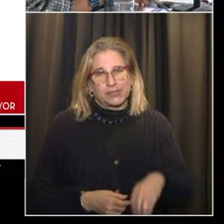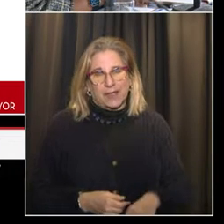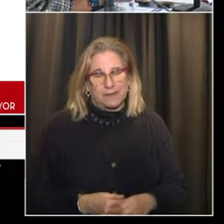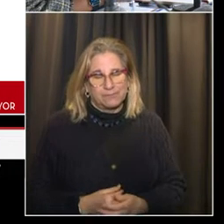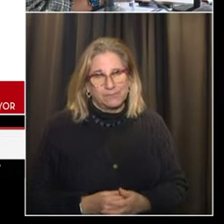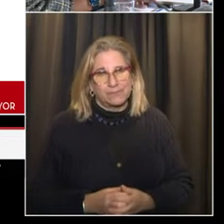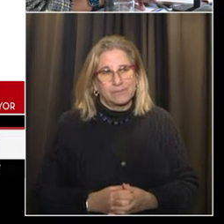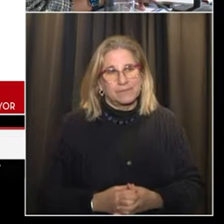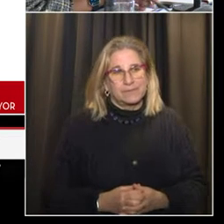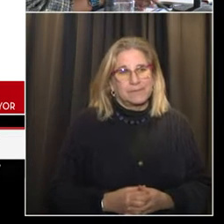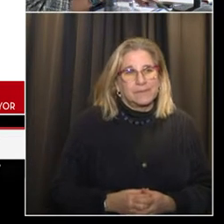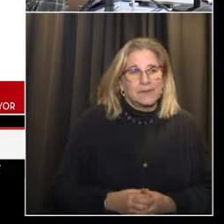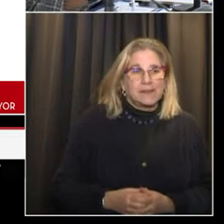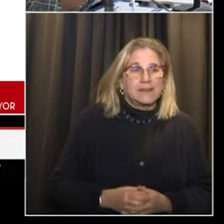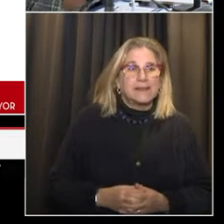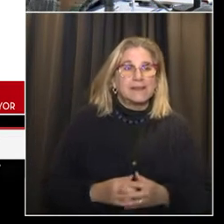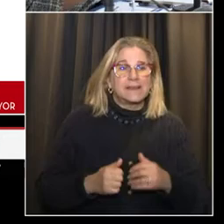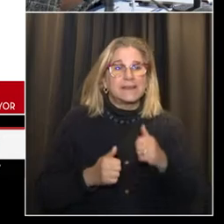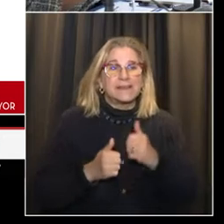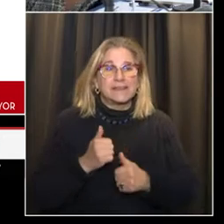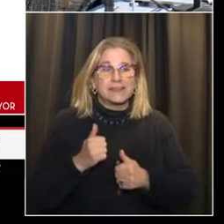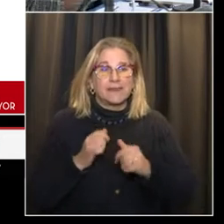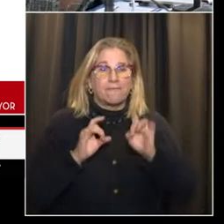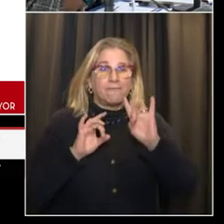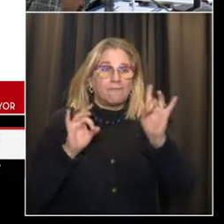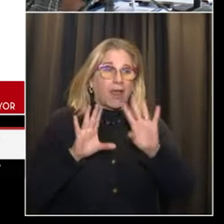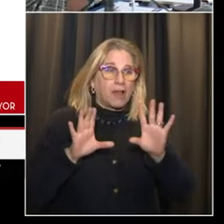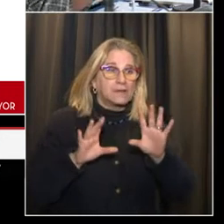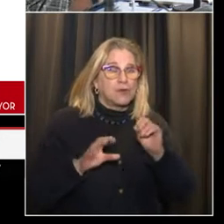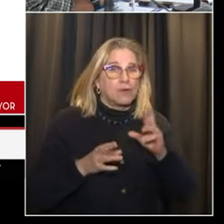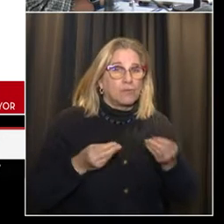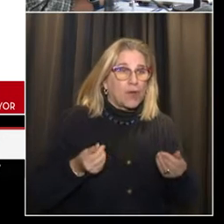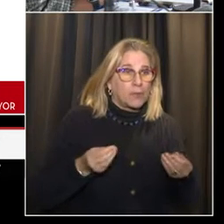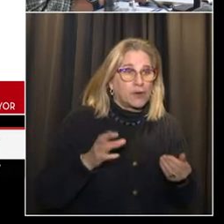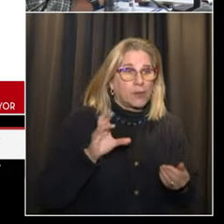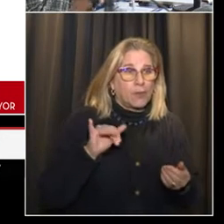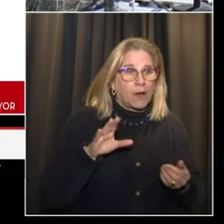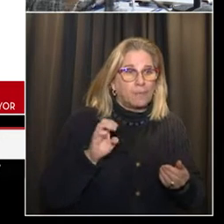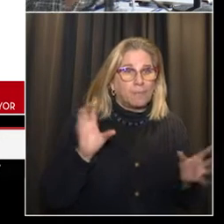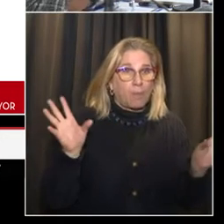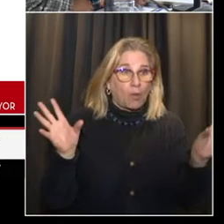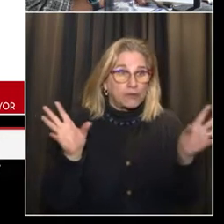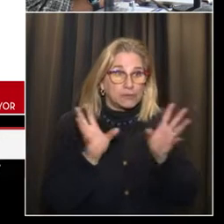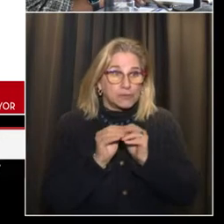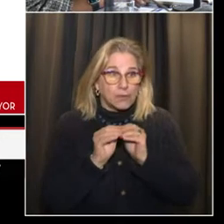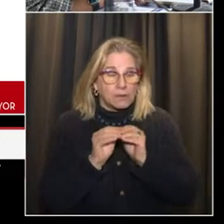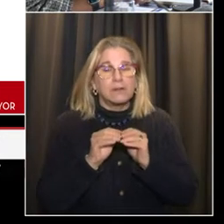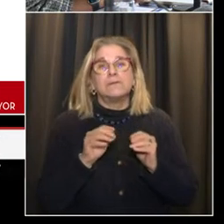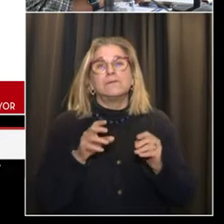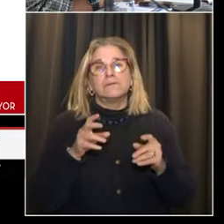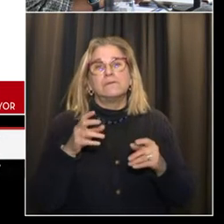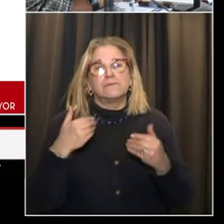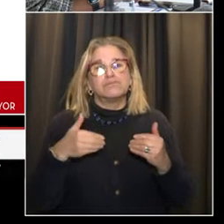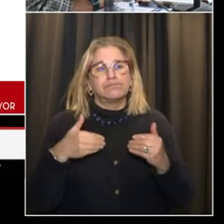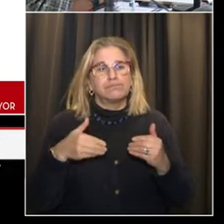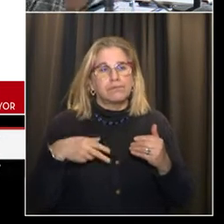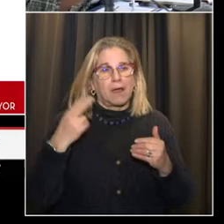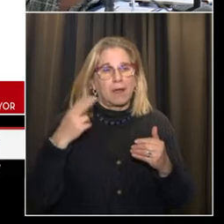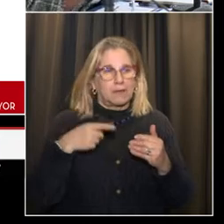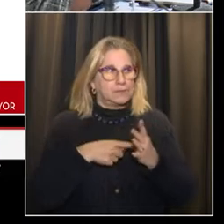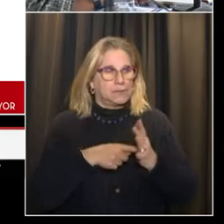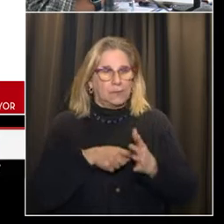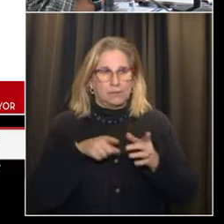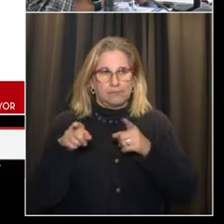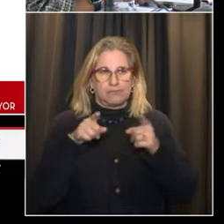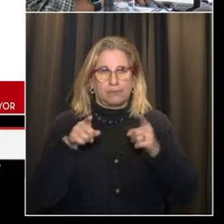each of those, whether property crime or people losing lives or being traumatized, that represents individuals who are impacted and